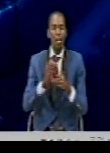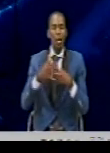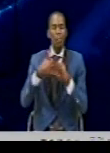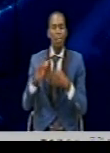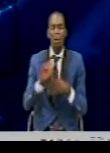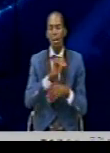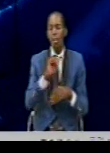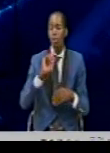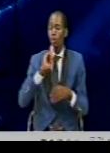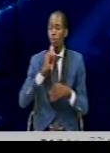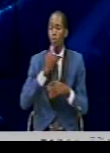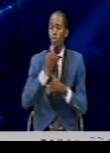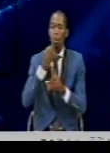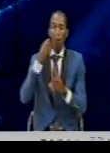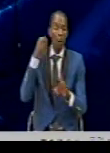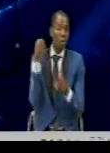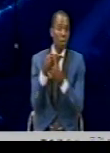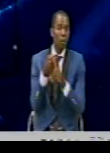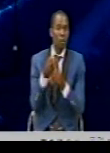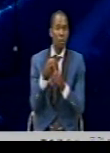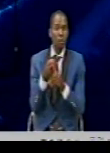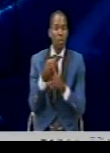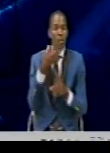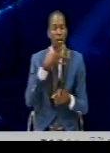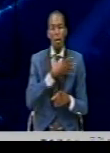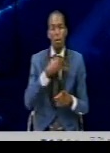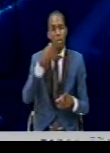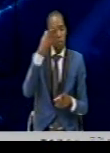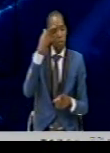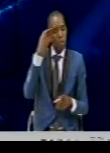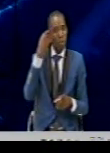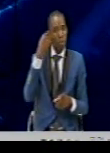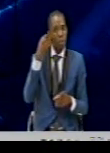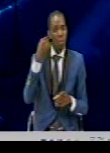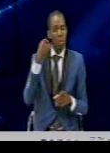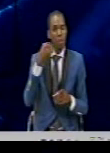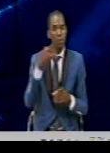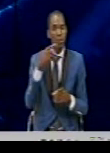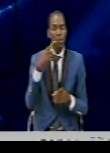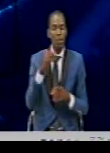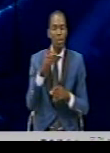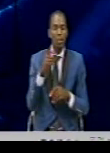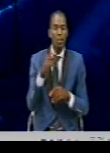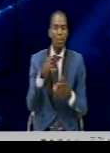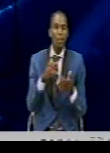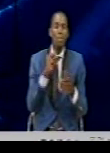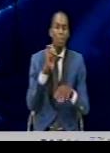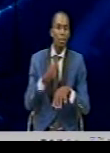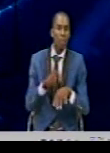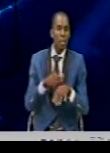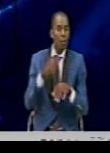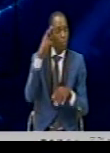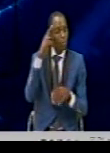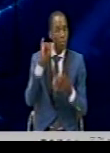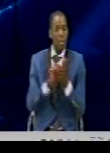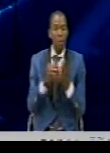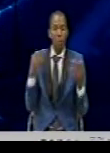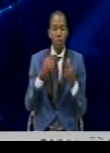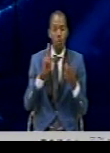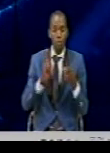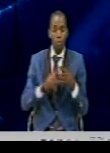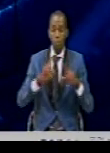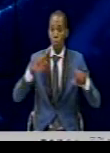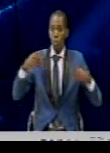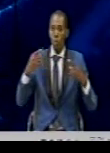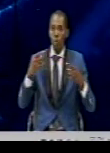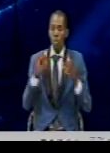38 years after a fatal accident. And just because it was time for that pain to vanish, it